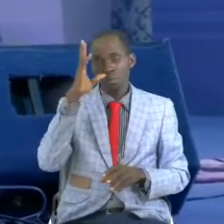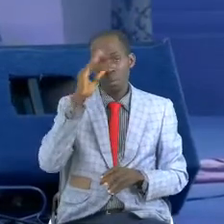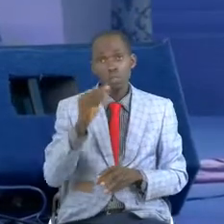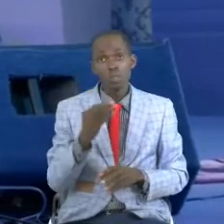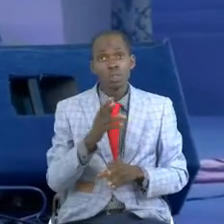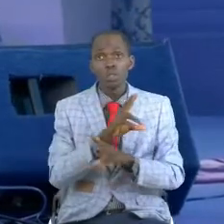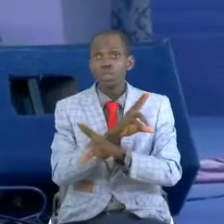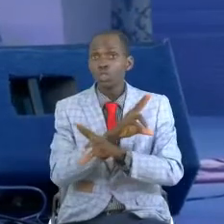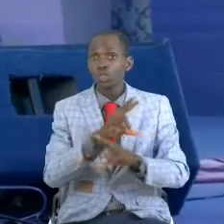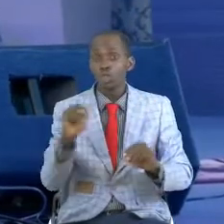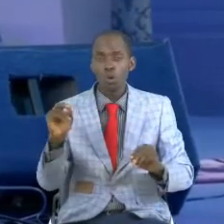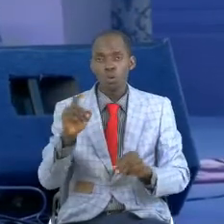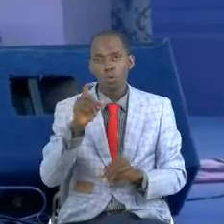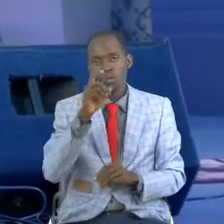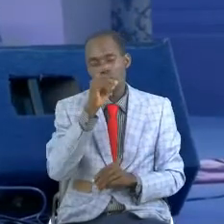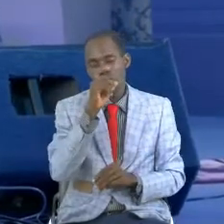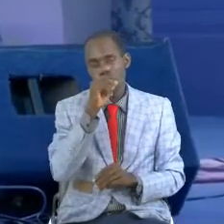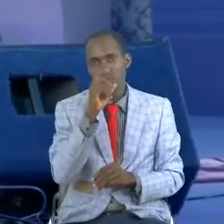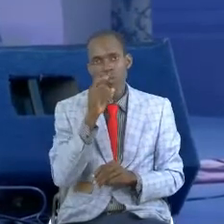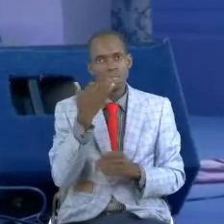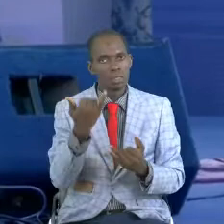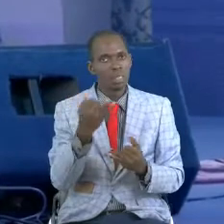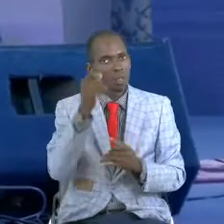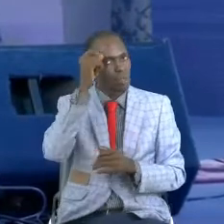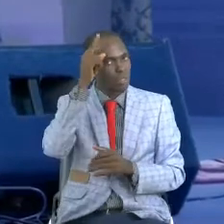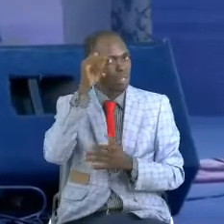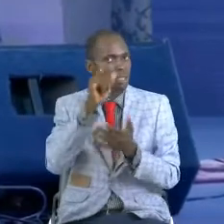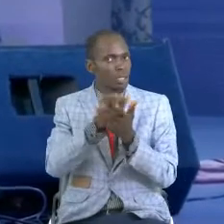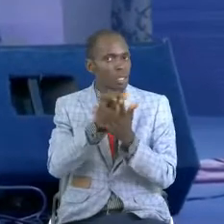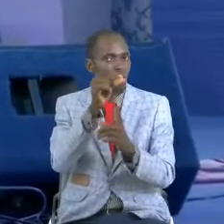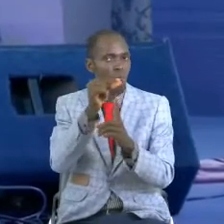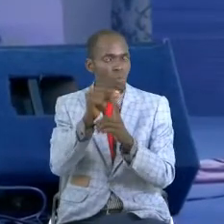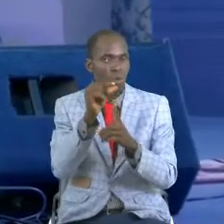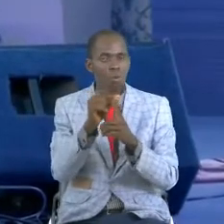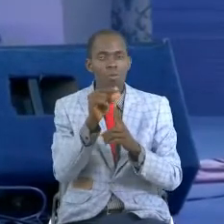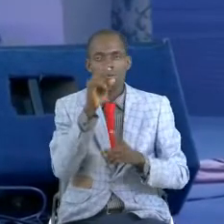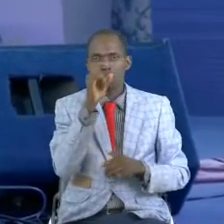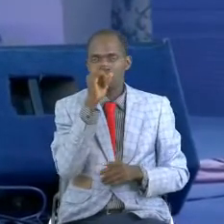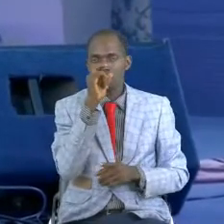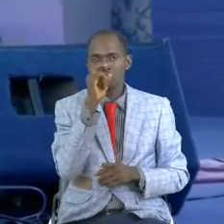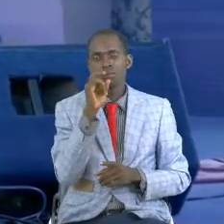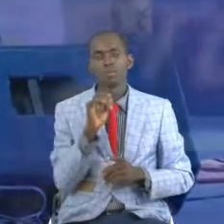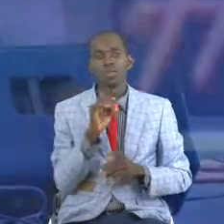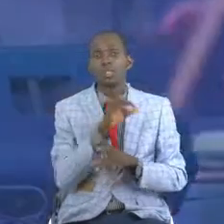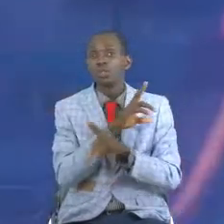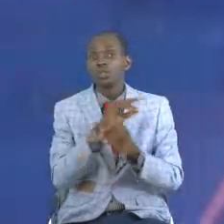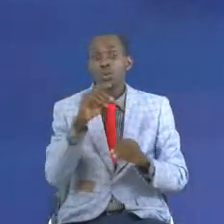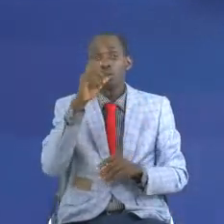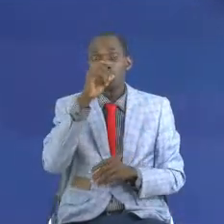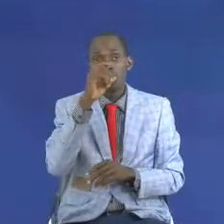though fools, now understand the language, understand the word, though fools,